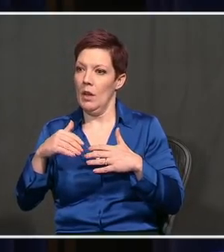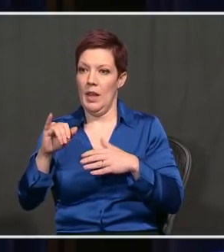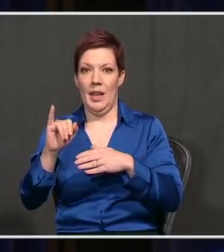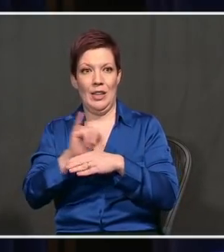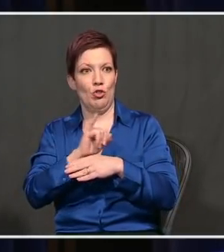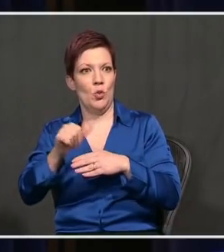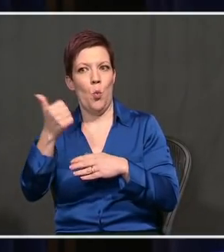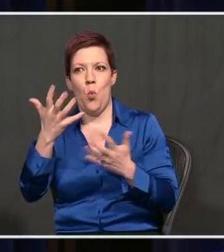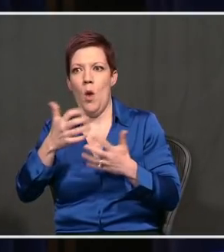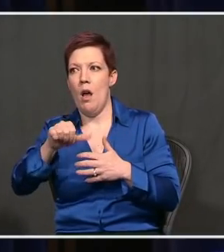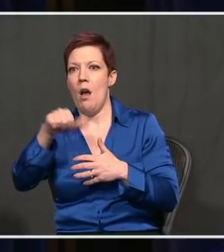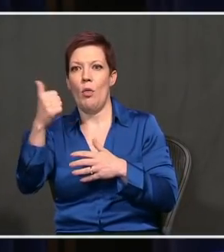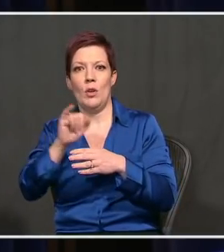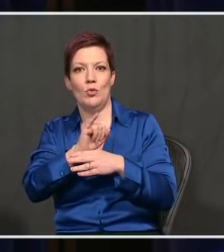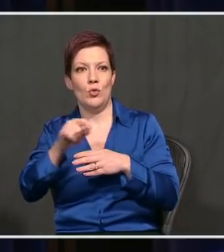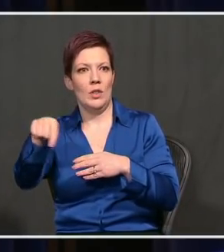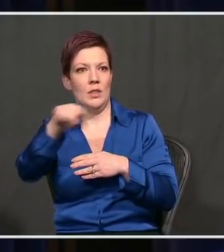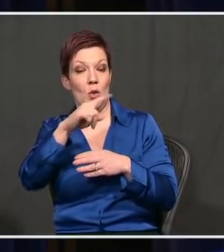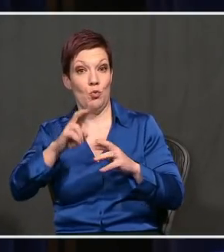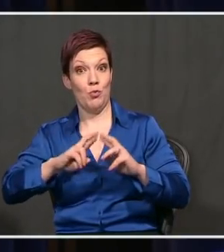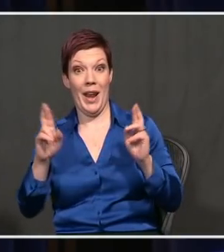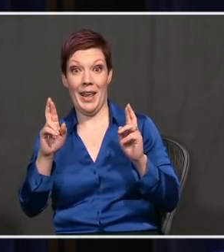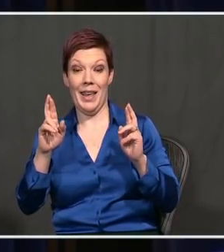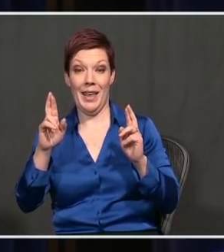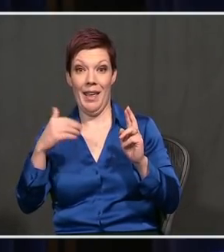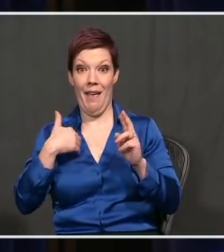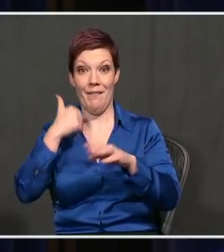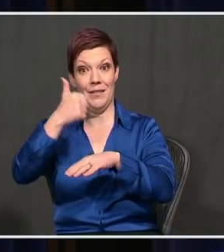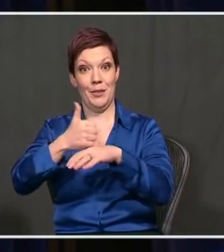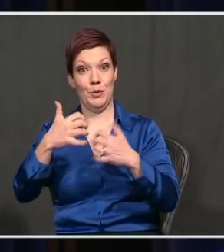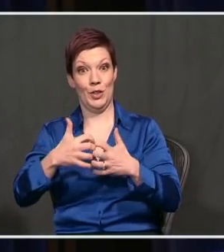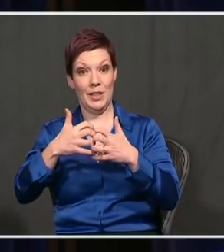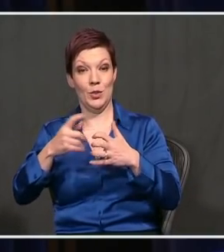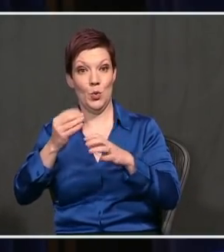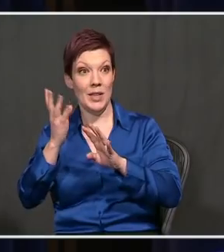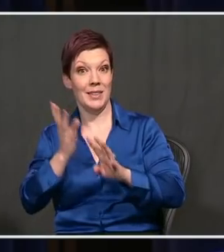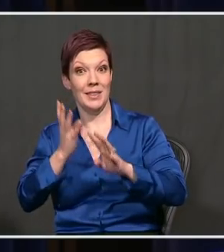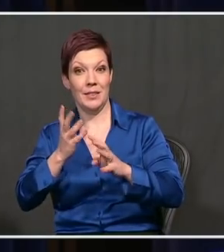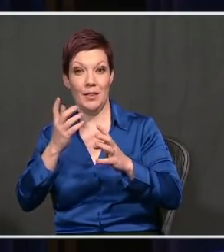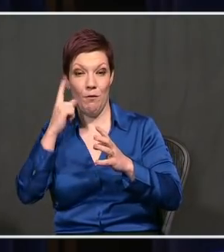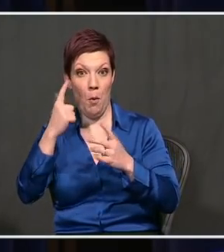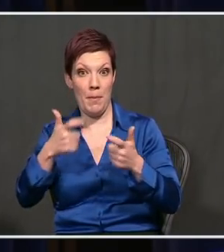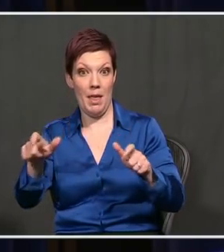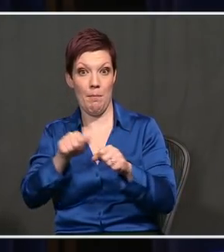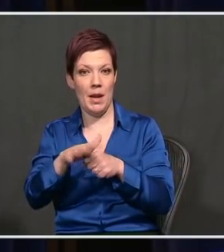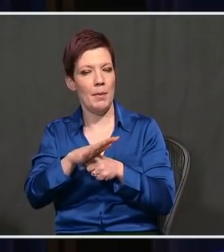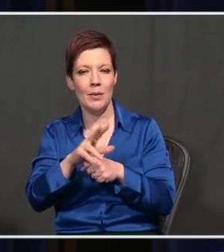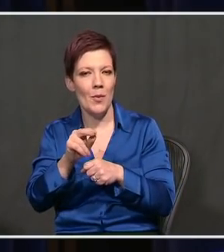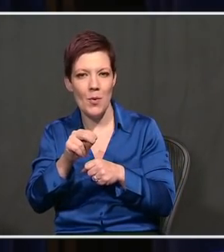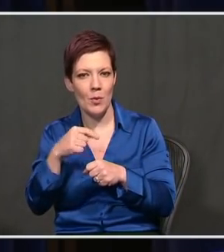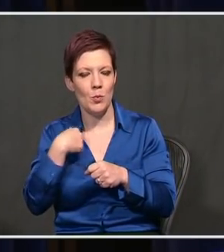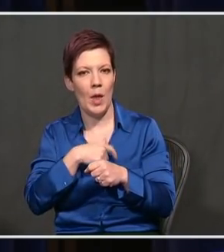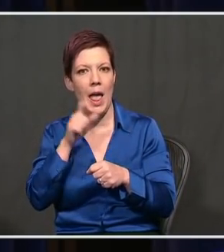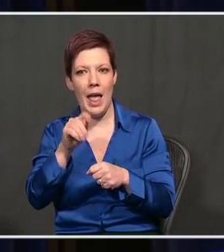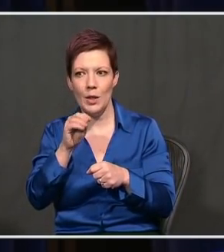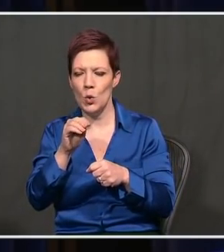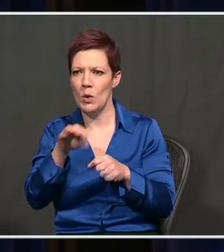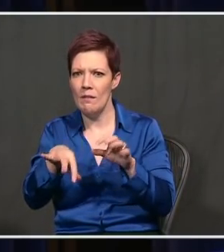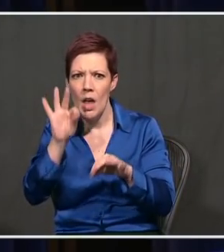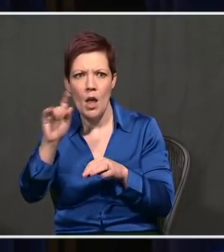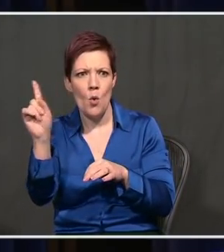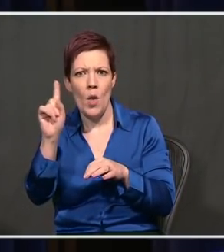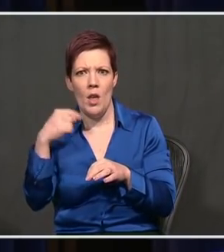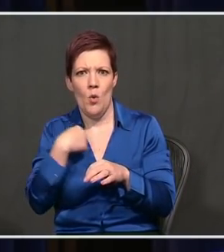for the next pandemic to happen. So that was a huge challenge, frankly, the bigger challenge, to be able to find those